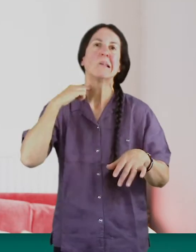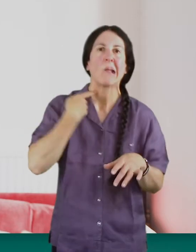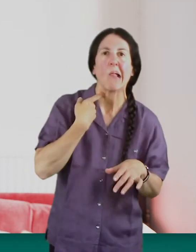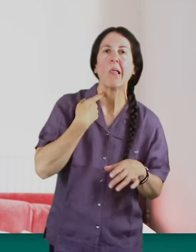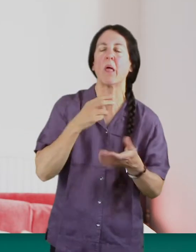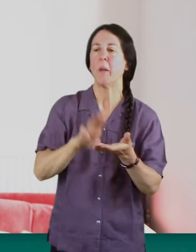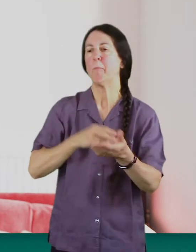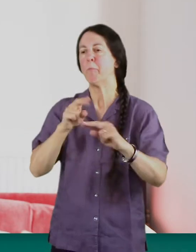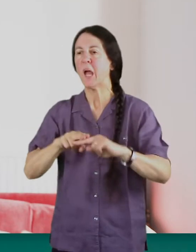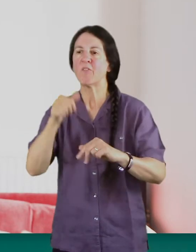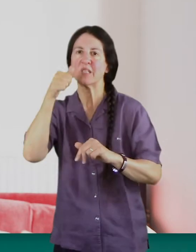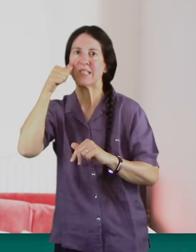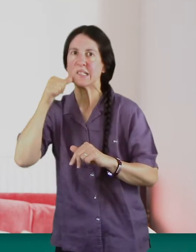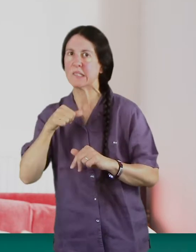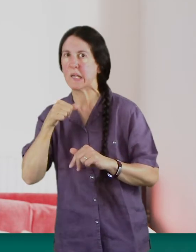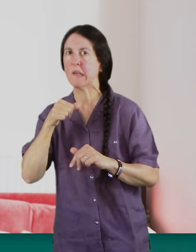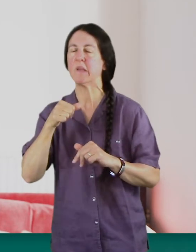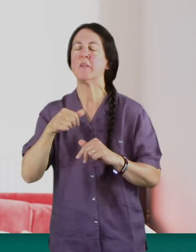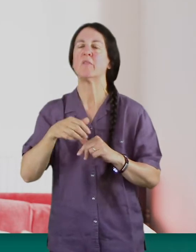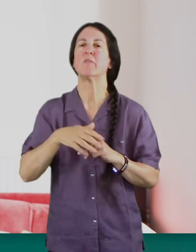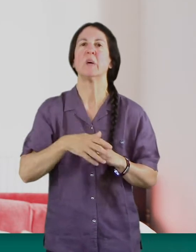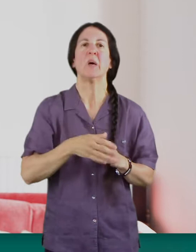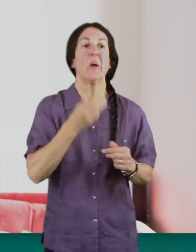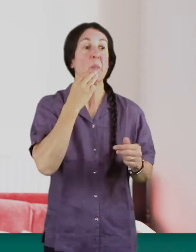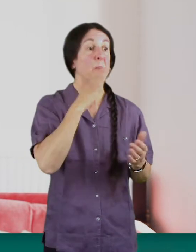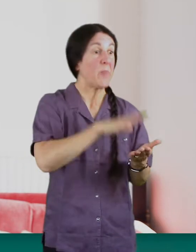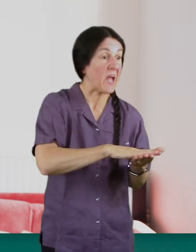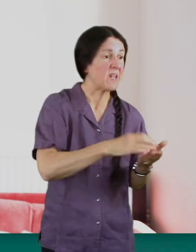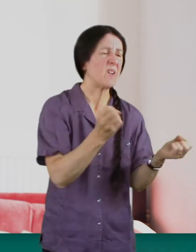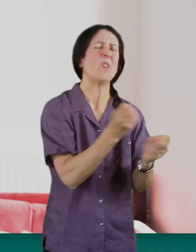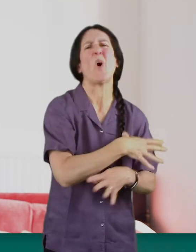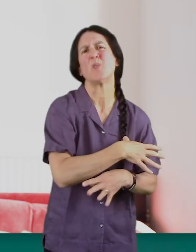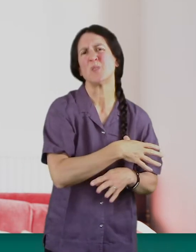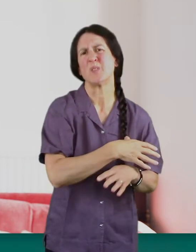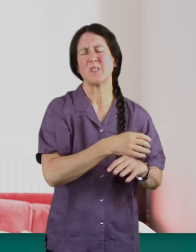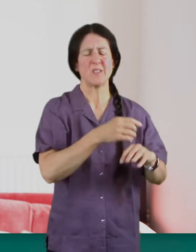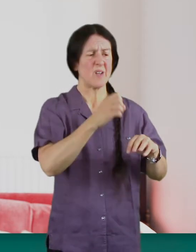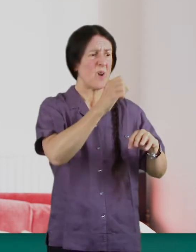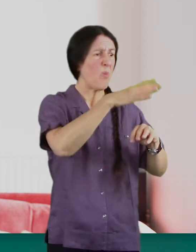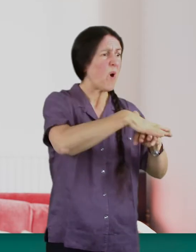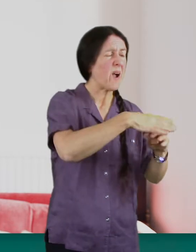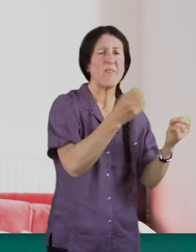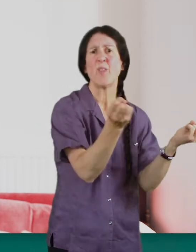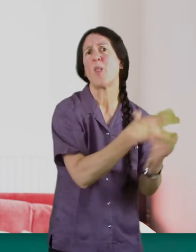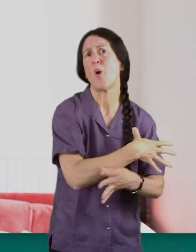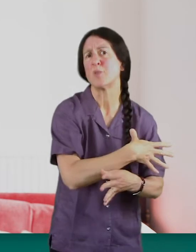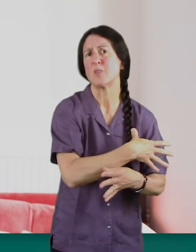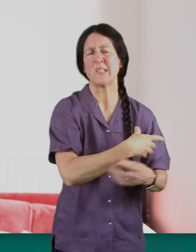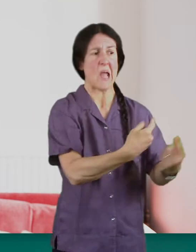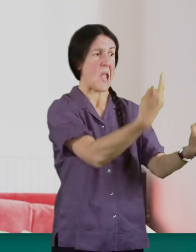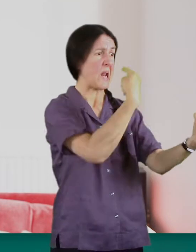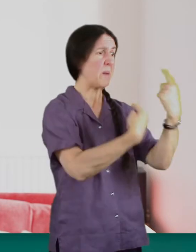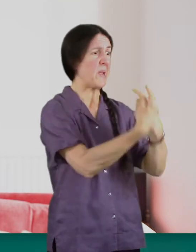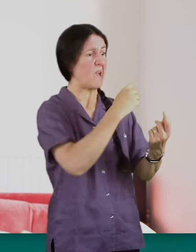parents, makes and loses a bet, loses his wife in rage, defeats the Philistines